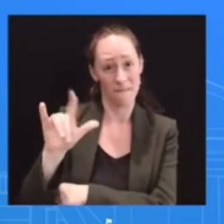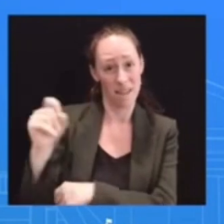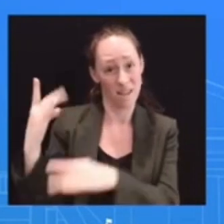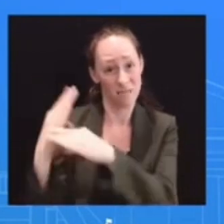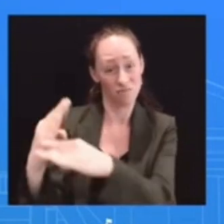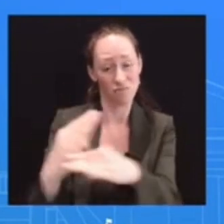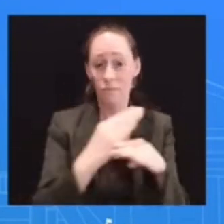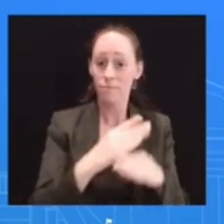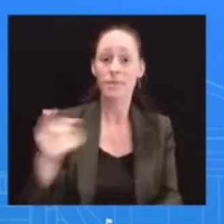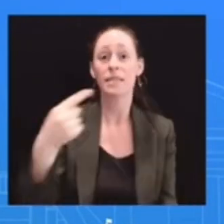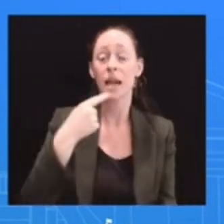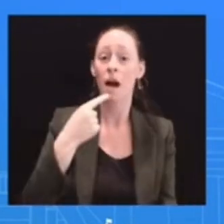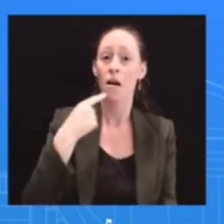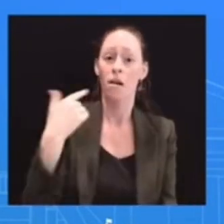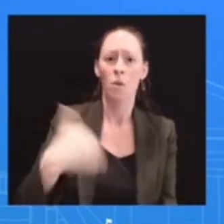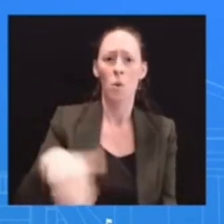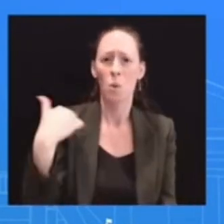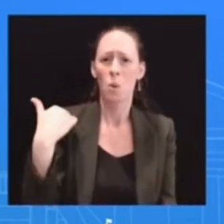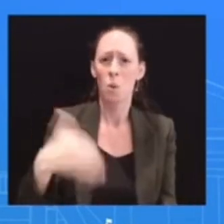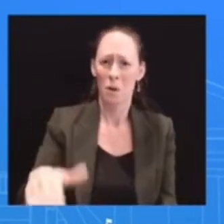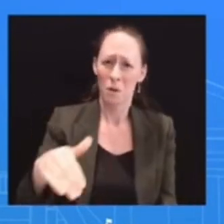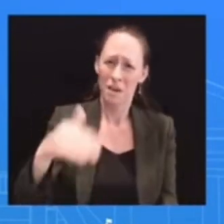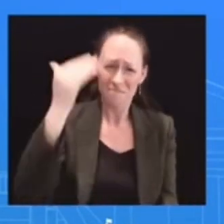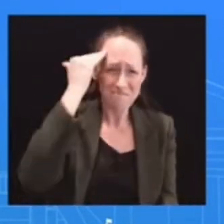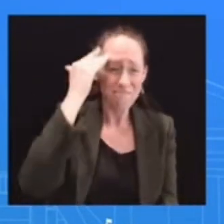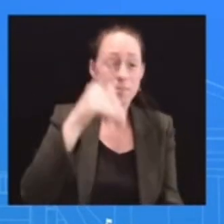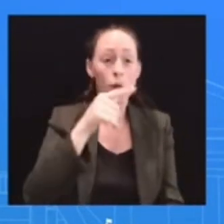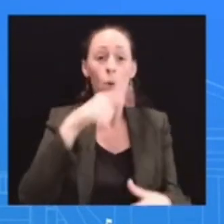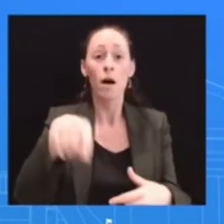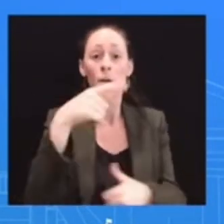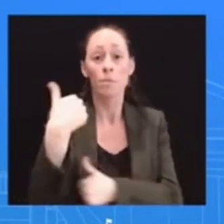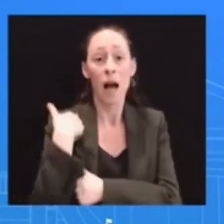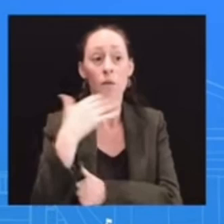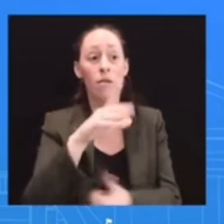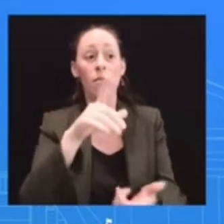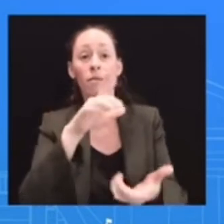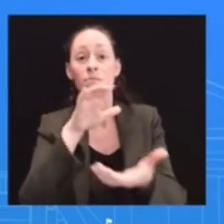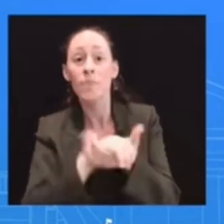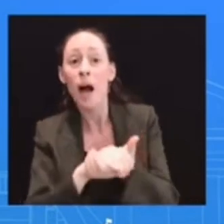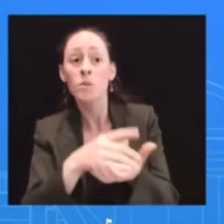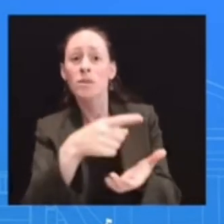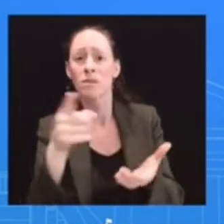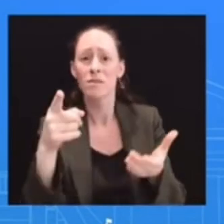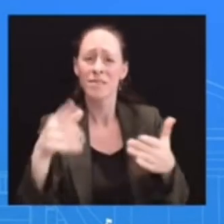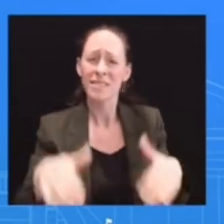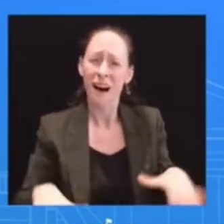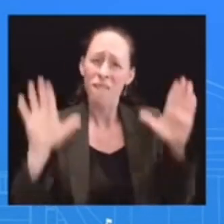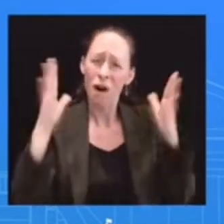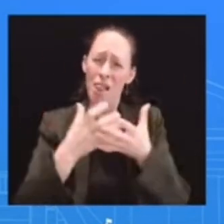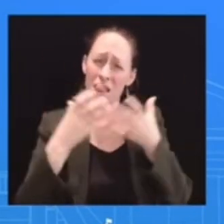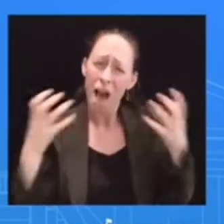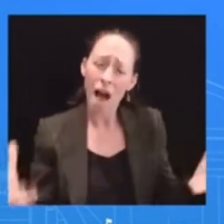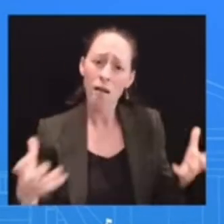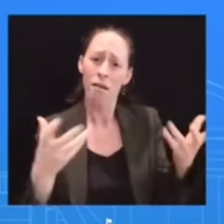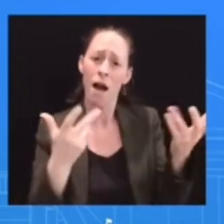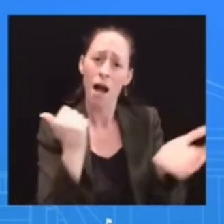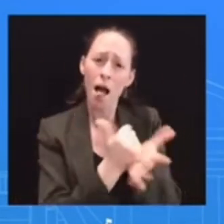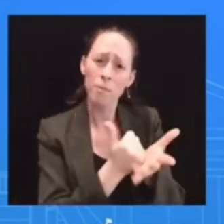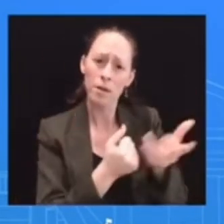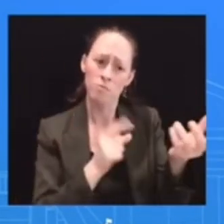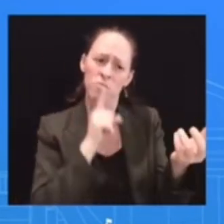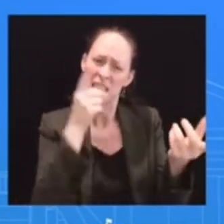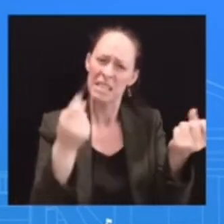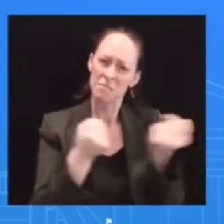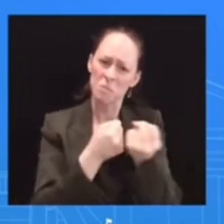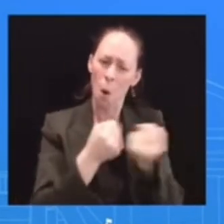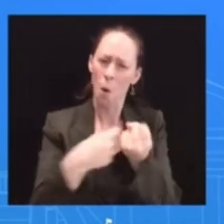are the backbones and support systems for our troops, often balancing this with family life, moving towns,